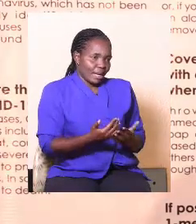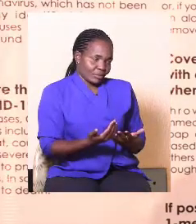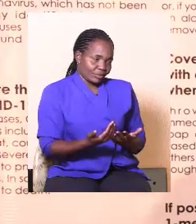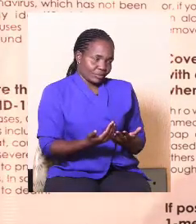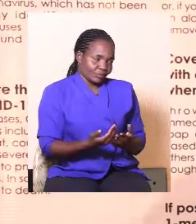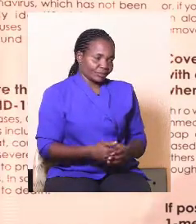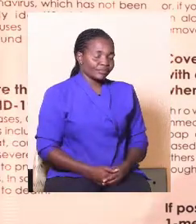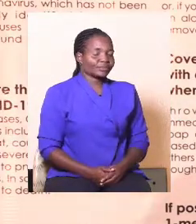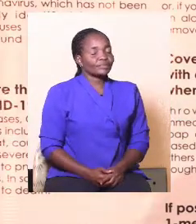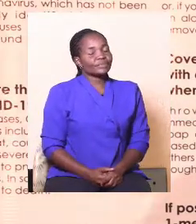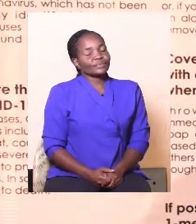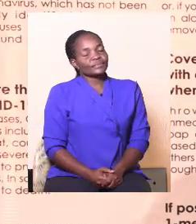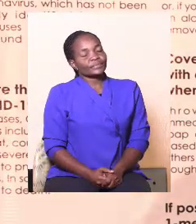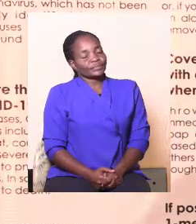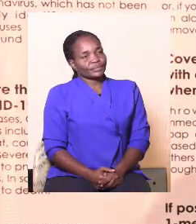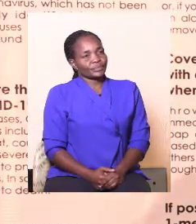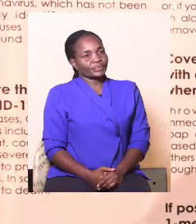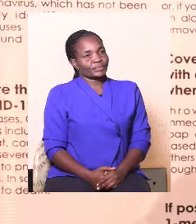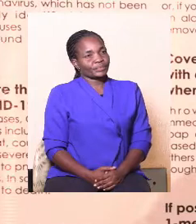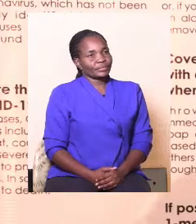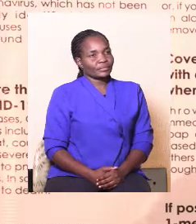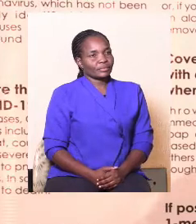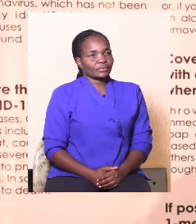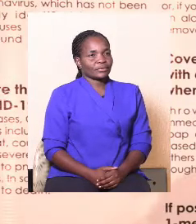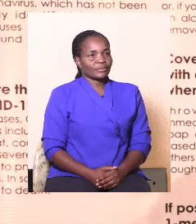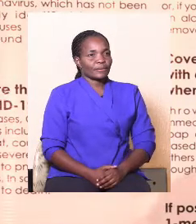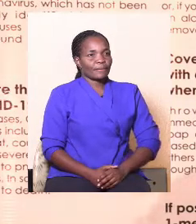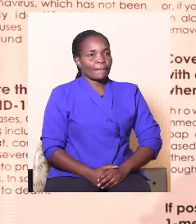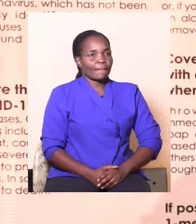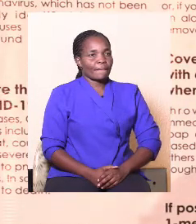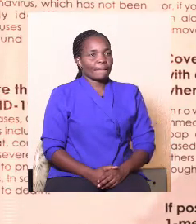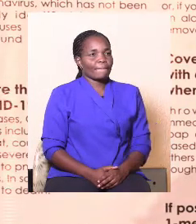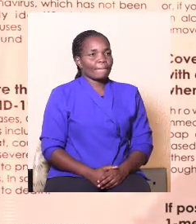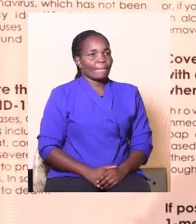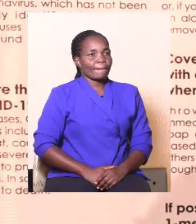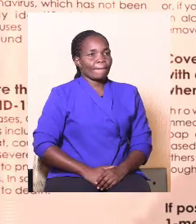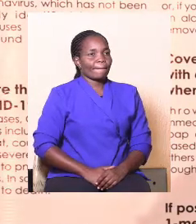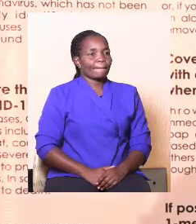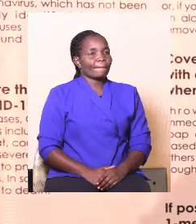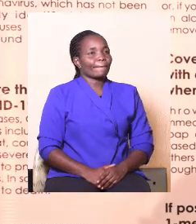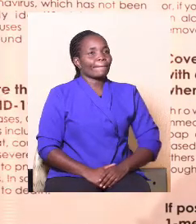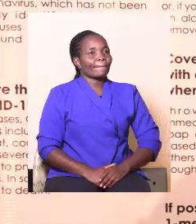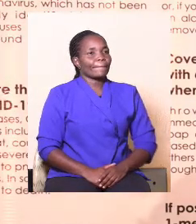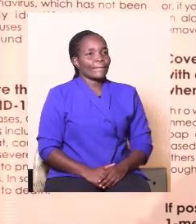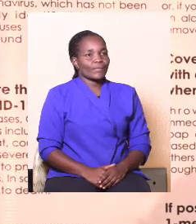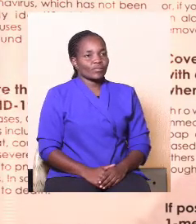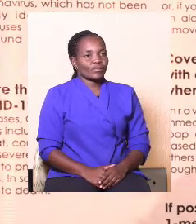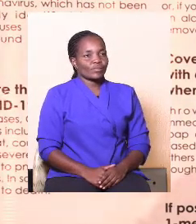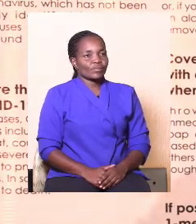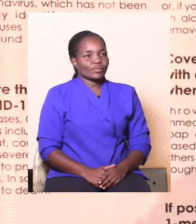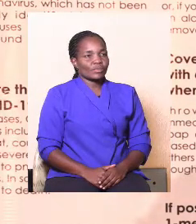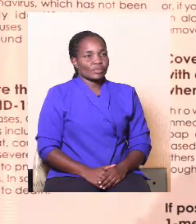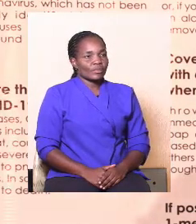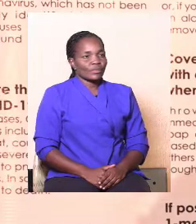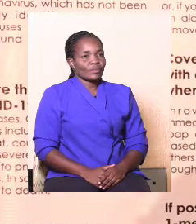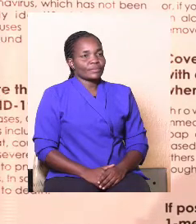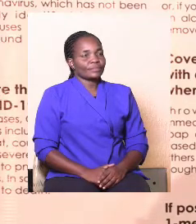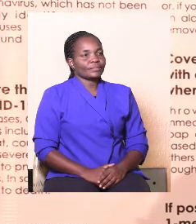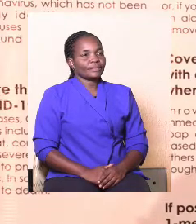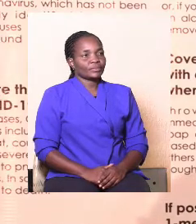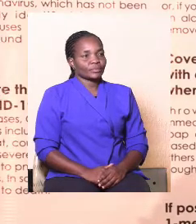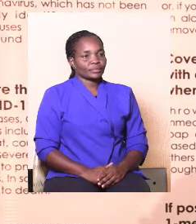think I hope I have put this question in context, why we cannot